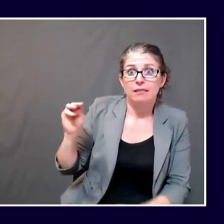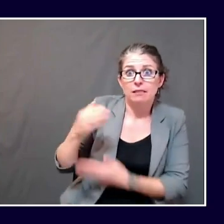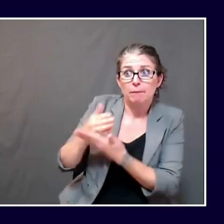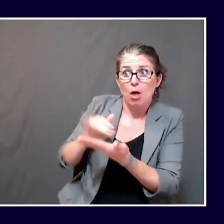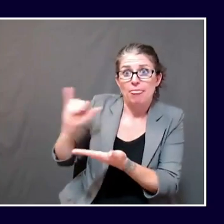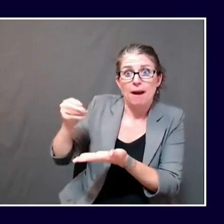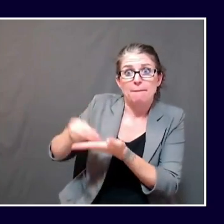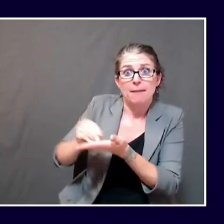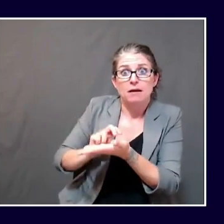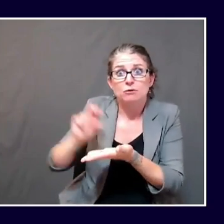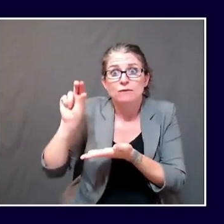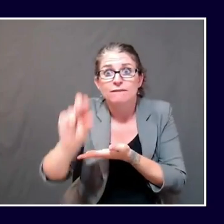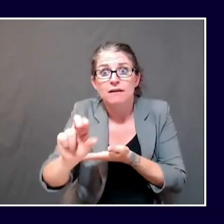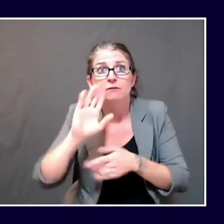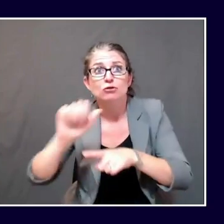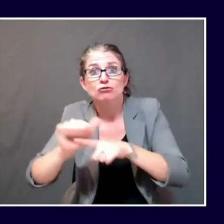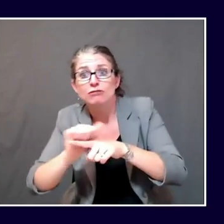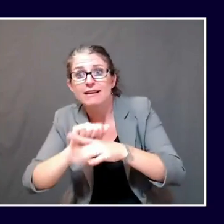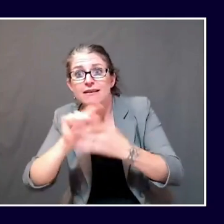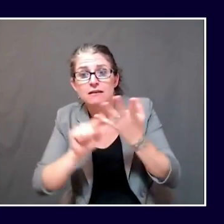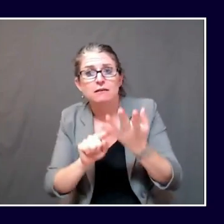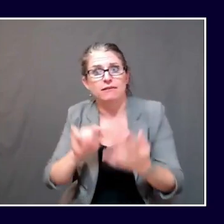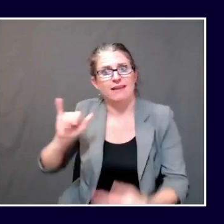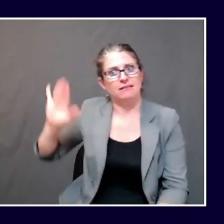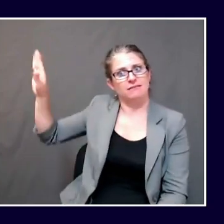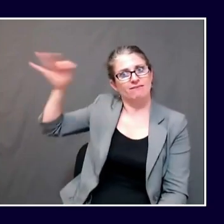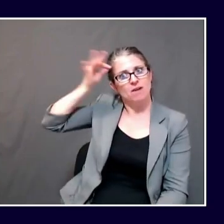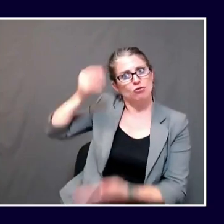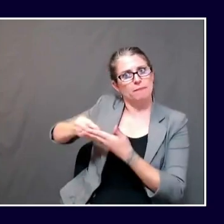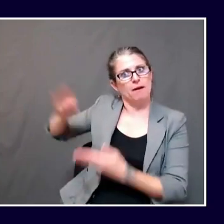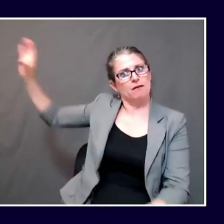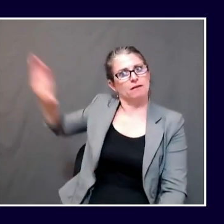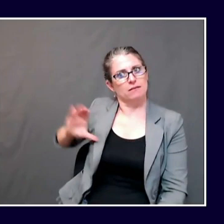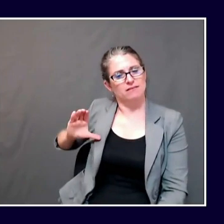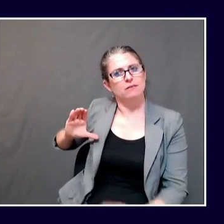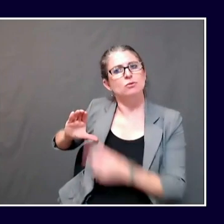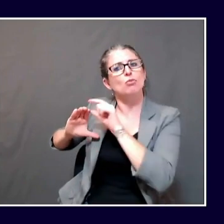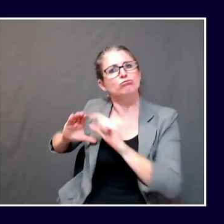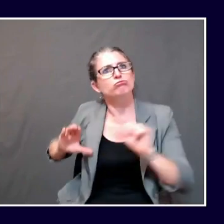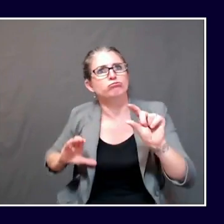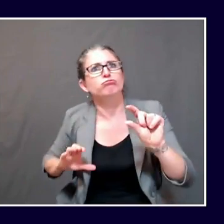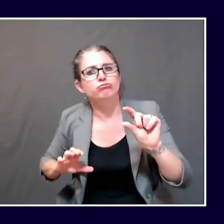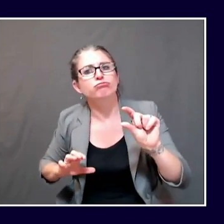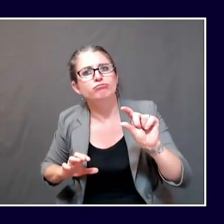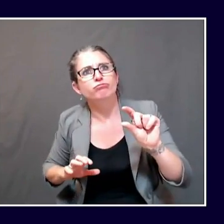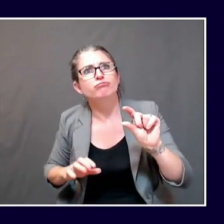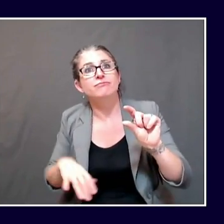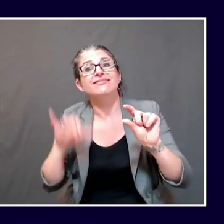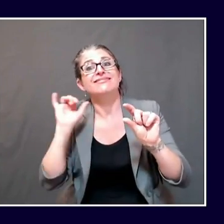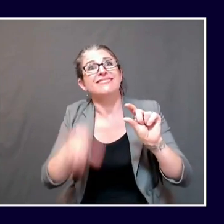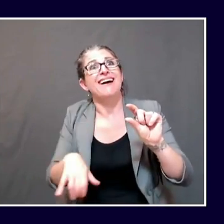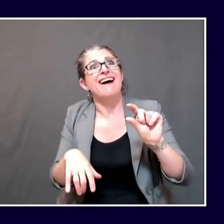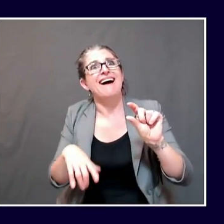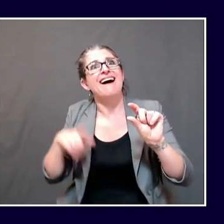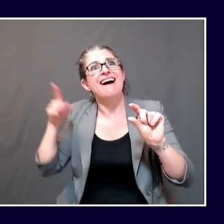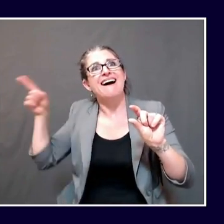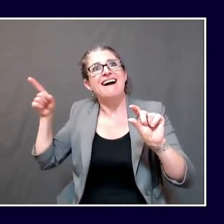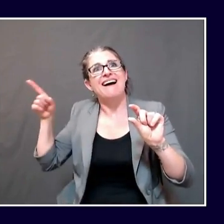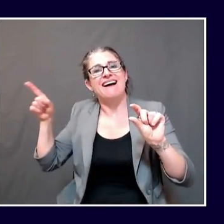it has to be spent by the end of the year, so this is a very aggressive project that we want to undertake. But we feel confident that